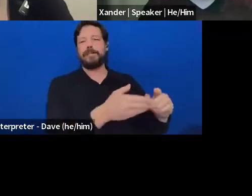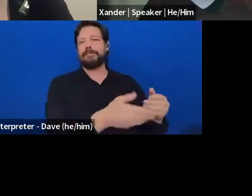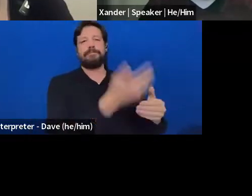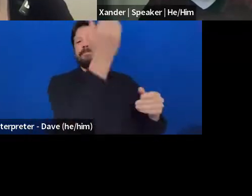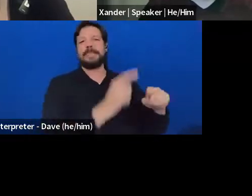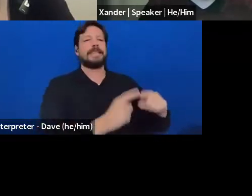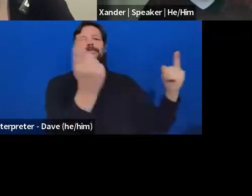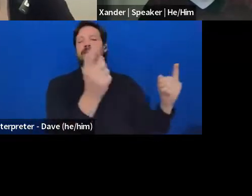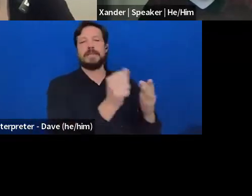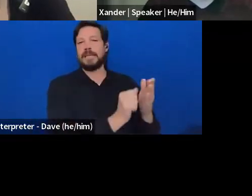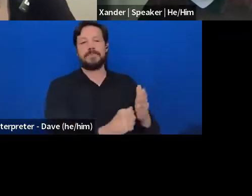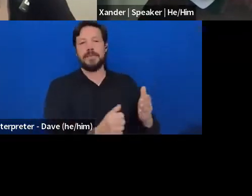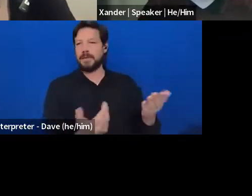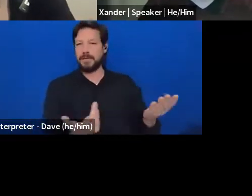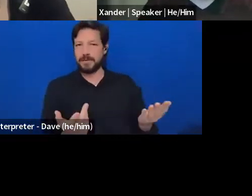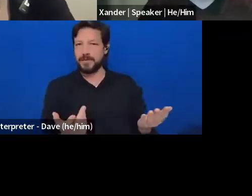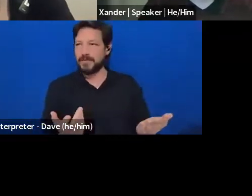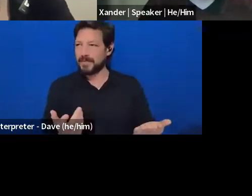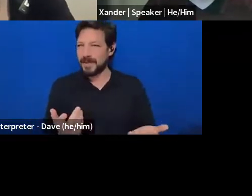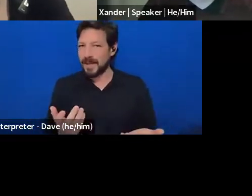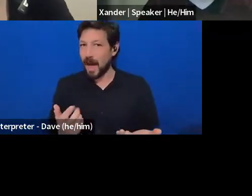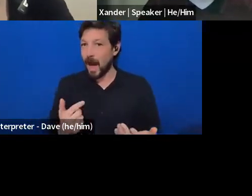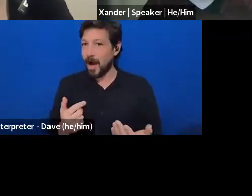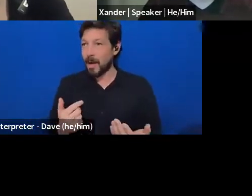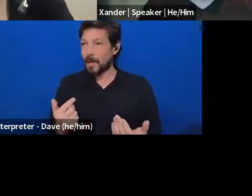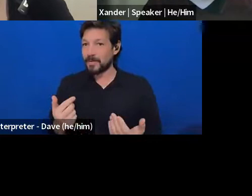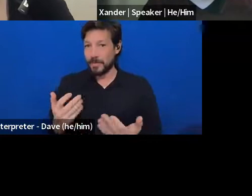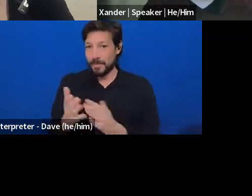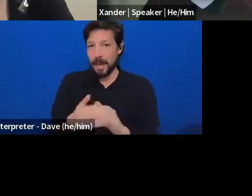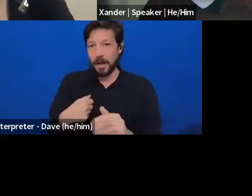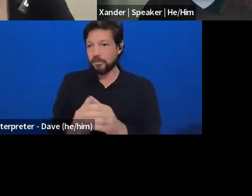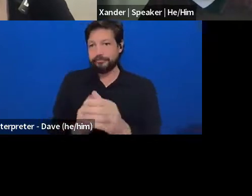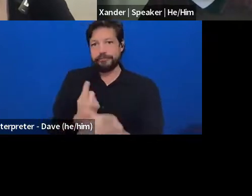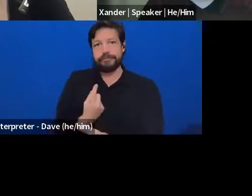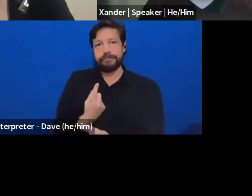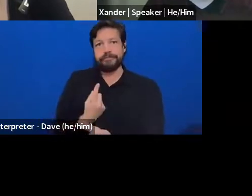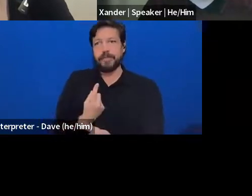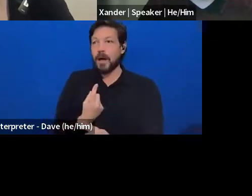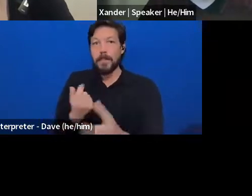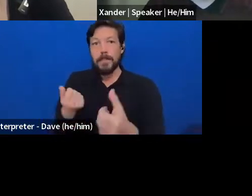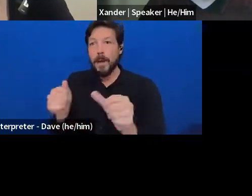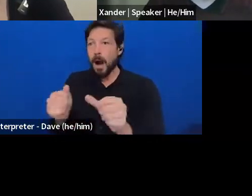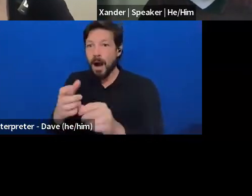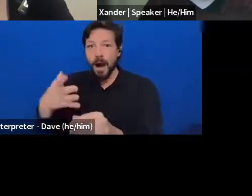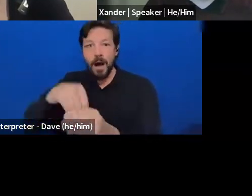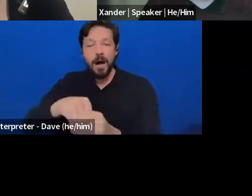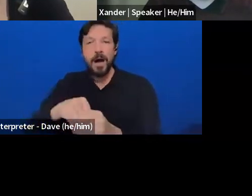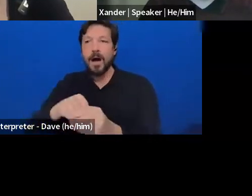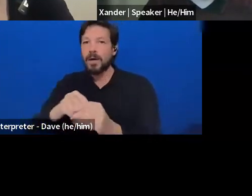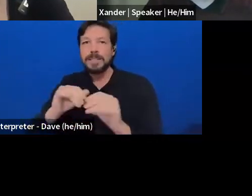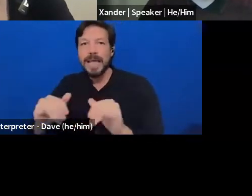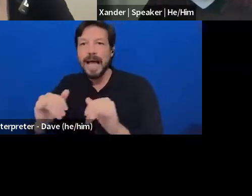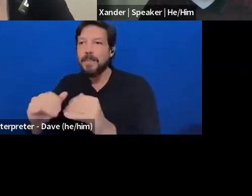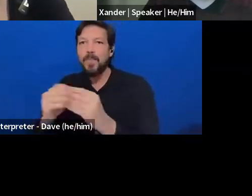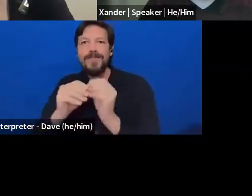So I just felt really lucky and just felt at peace that I could do something with and my other